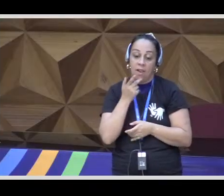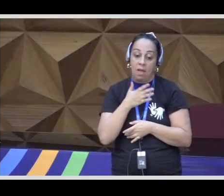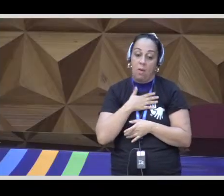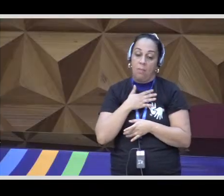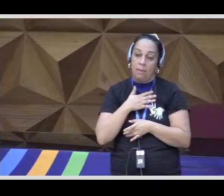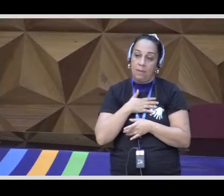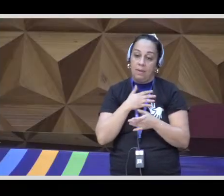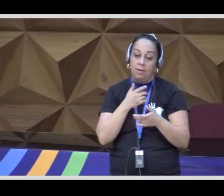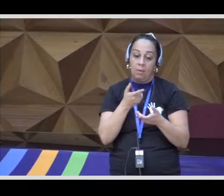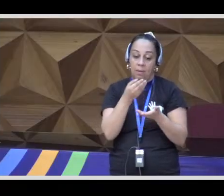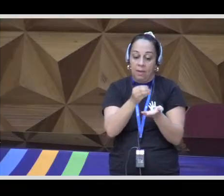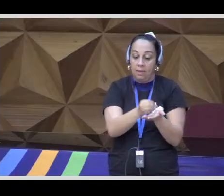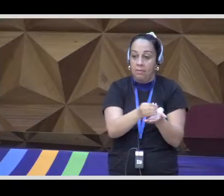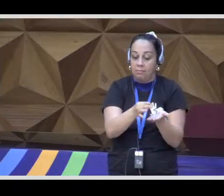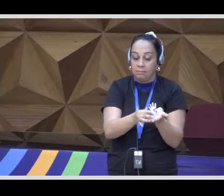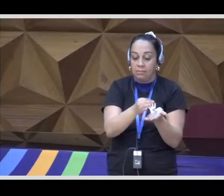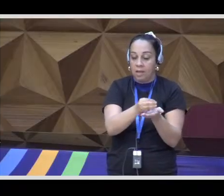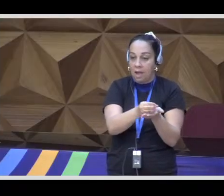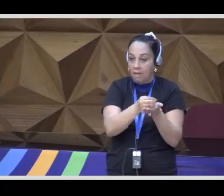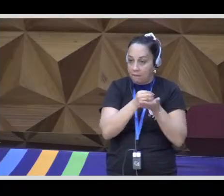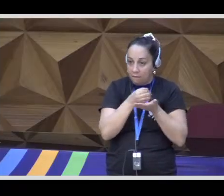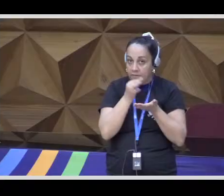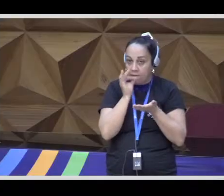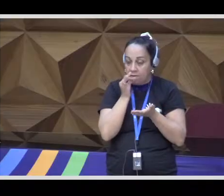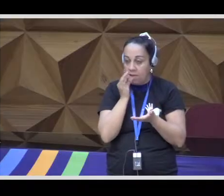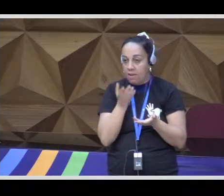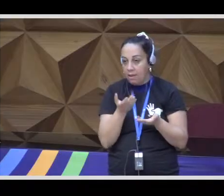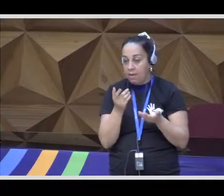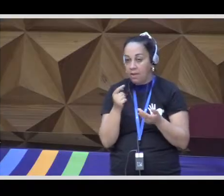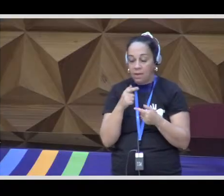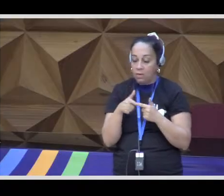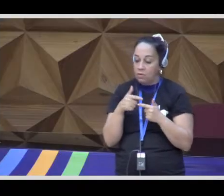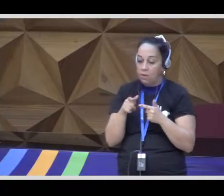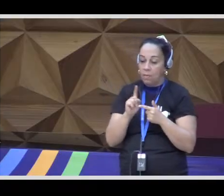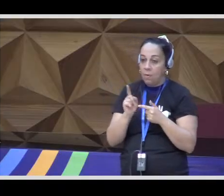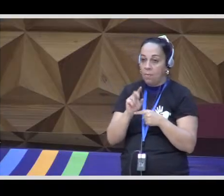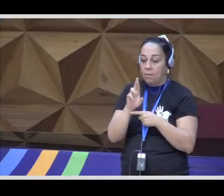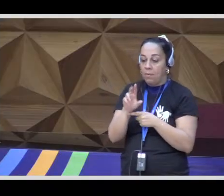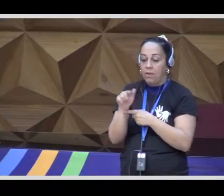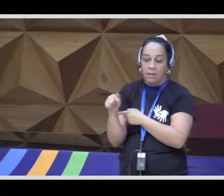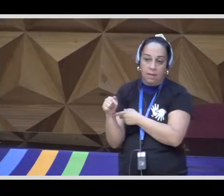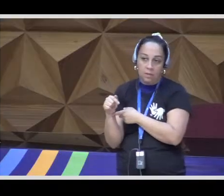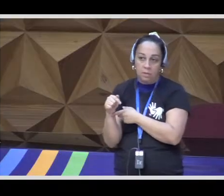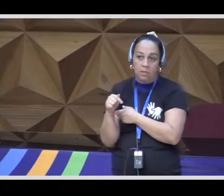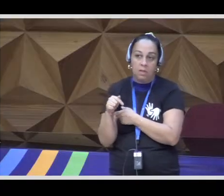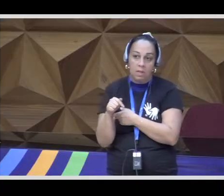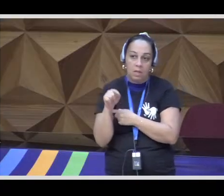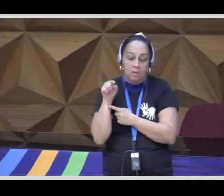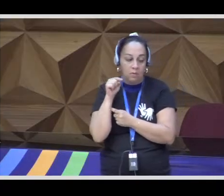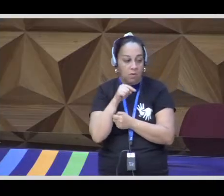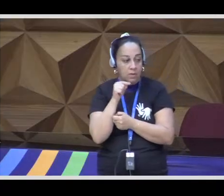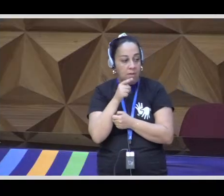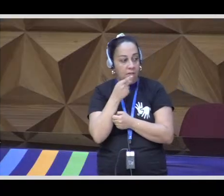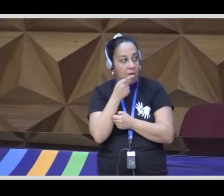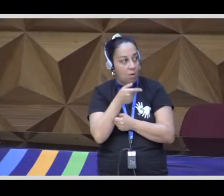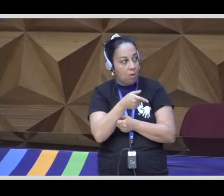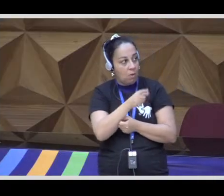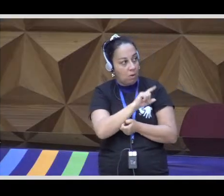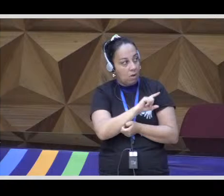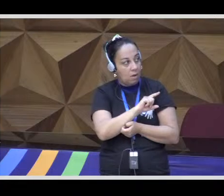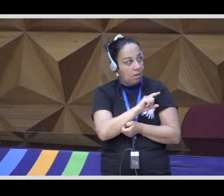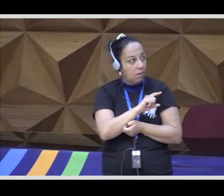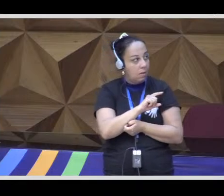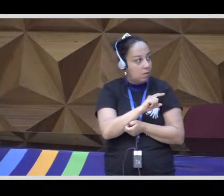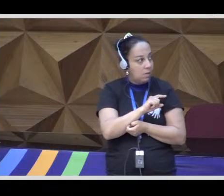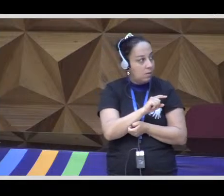right? My question is related to that. Actually, you mentioned that, in terms of